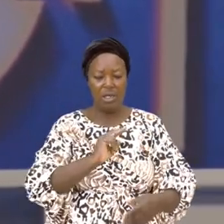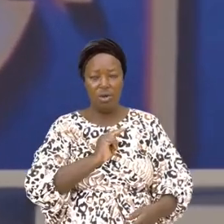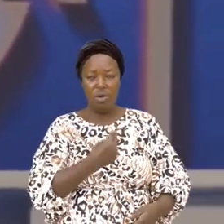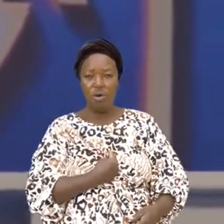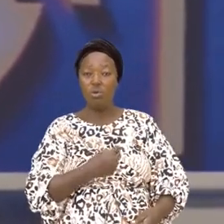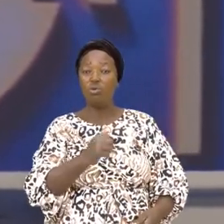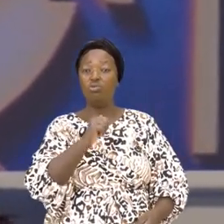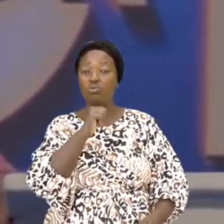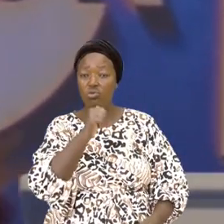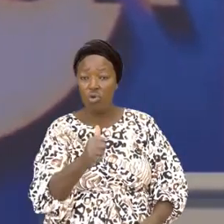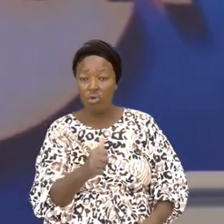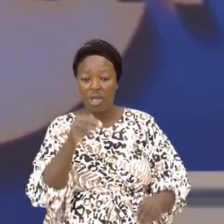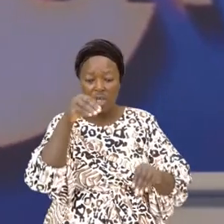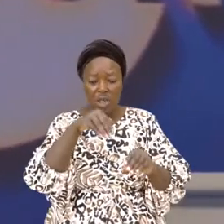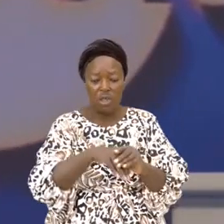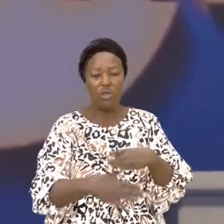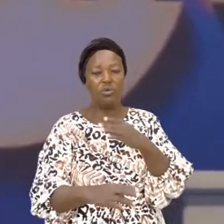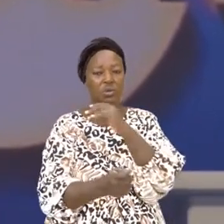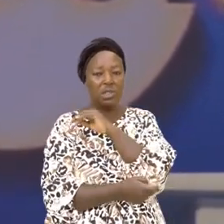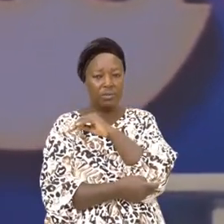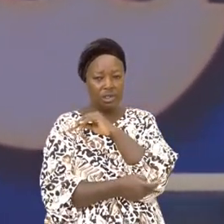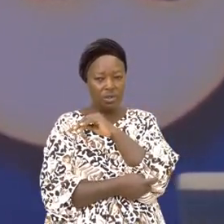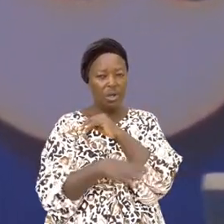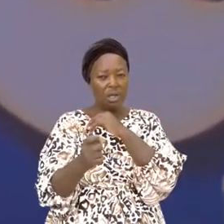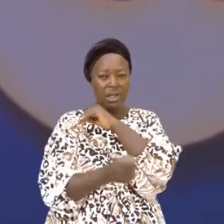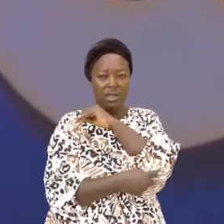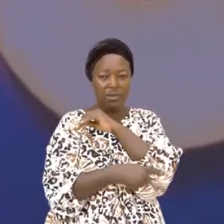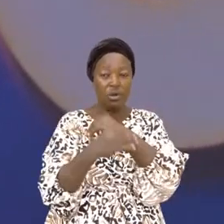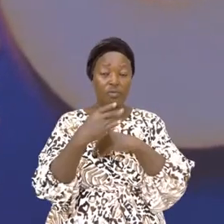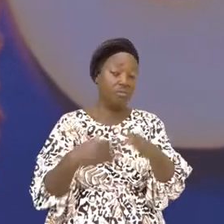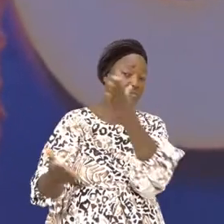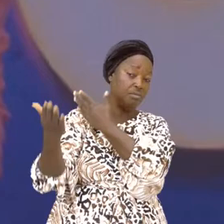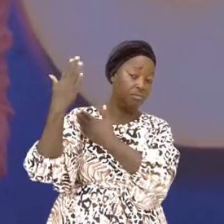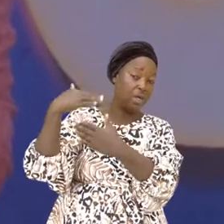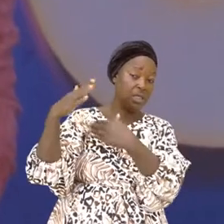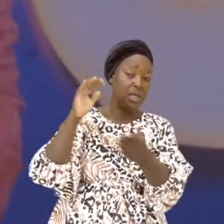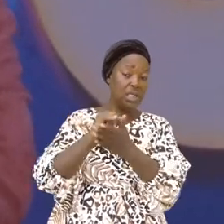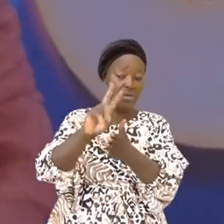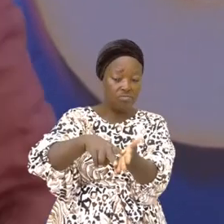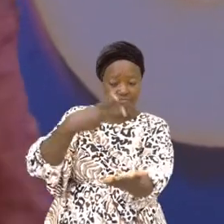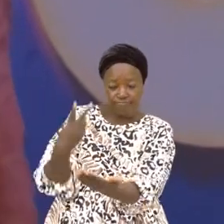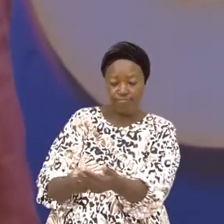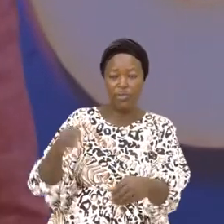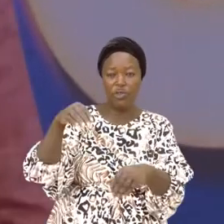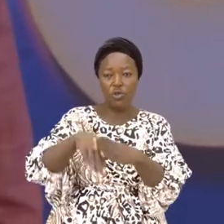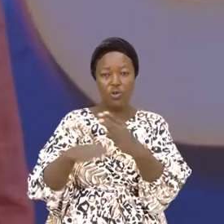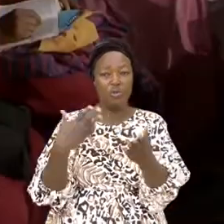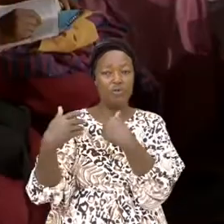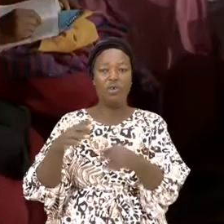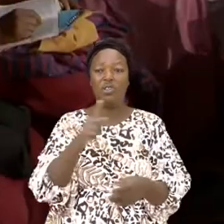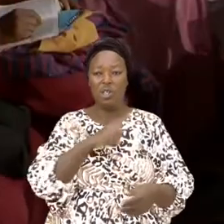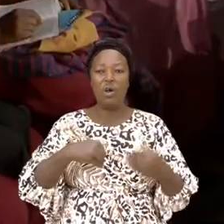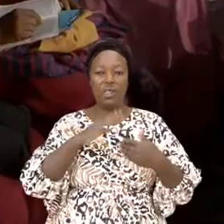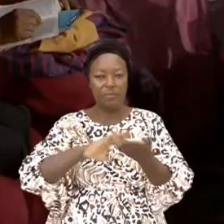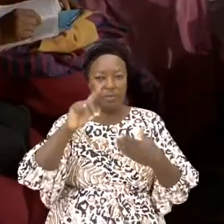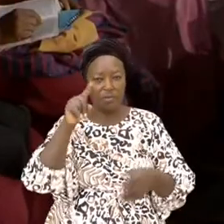not into temptation. The temptations of the past that you fell into, the Lord has forgiven you.